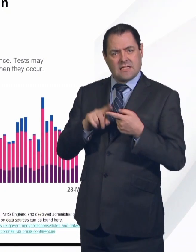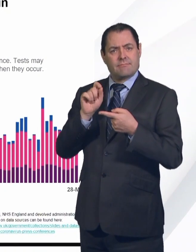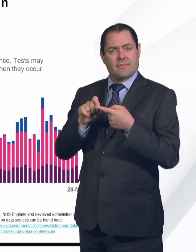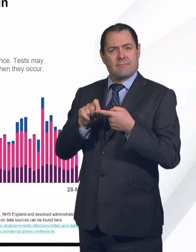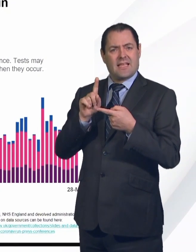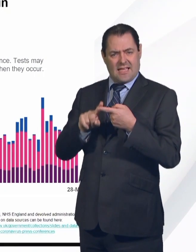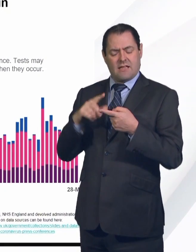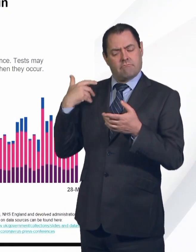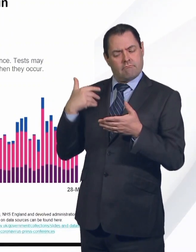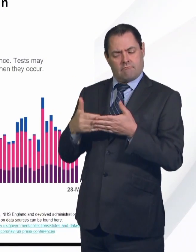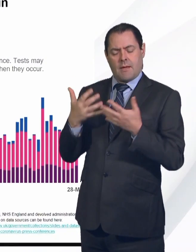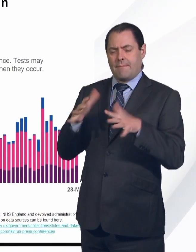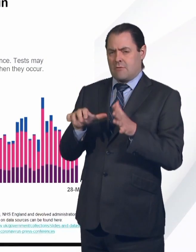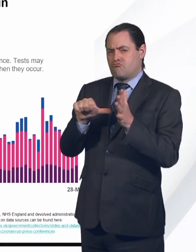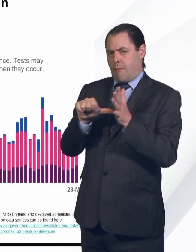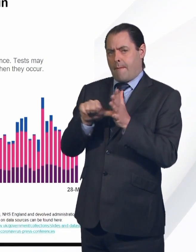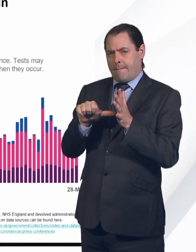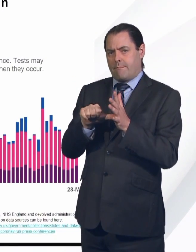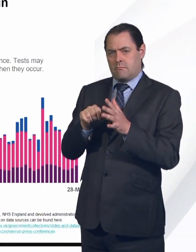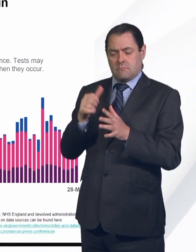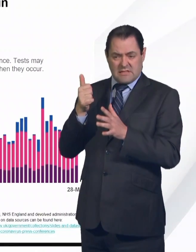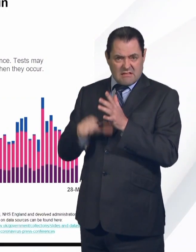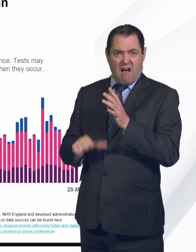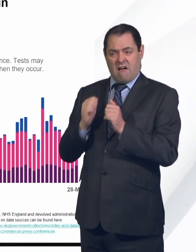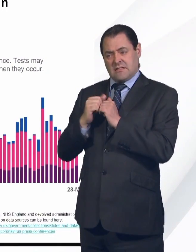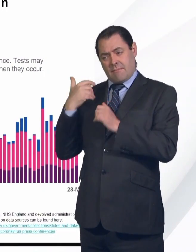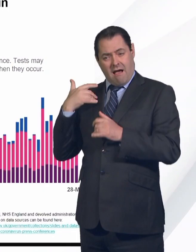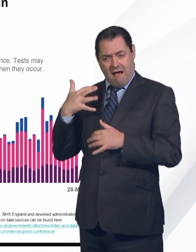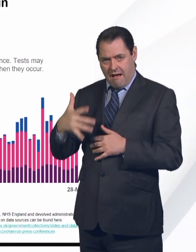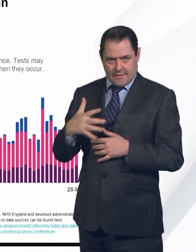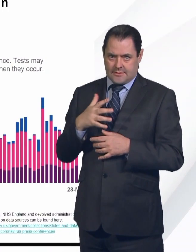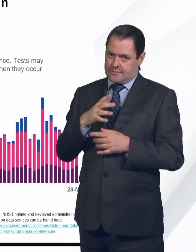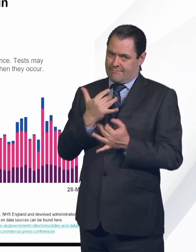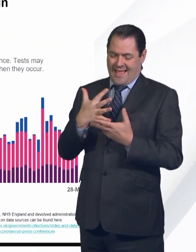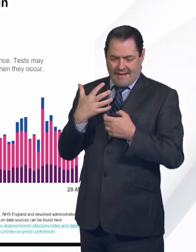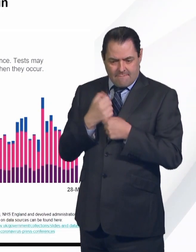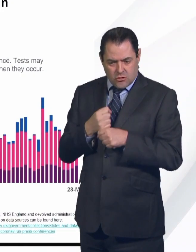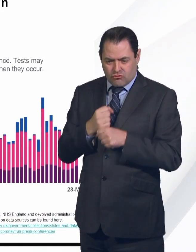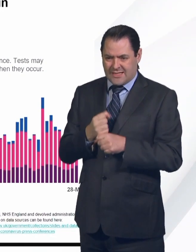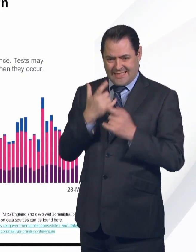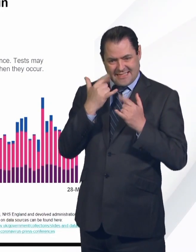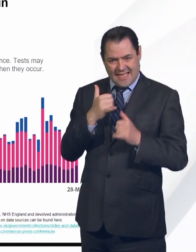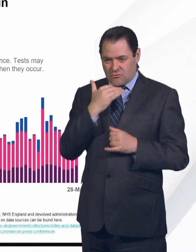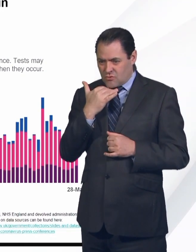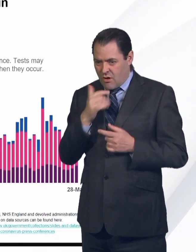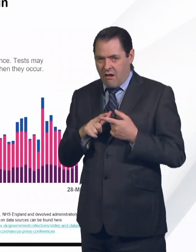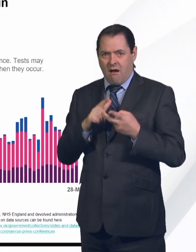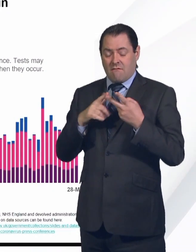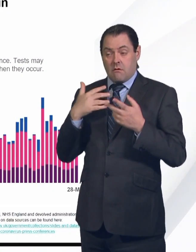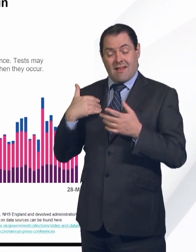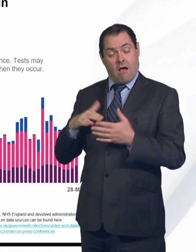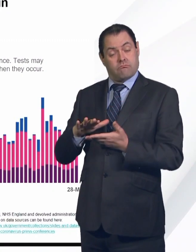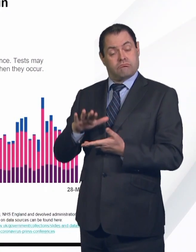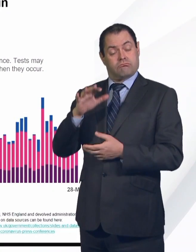that we have faced since the start of the outbreak. It's been immensely frustrating, but we are now making